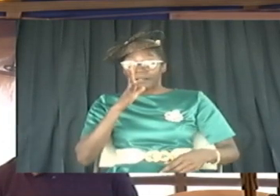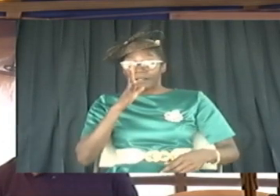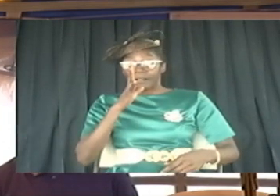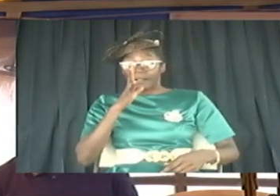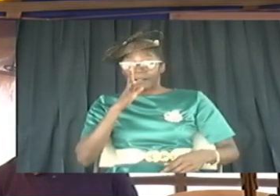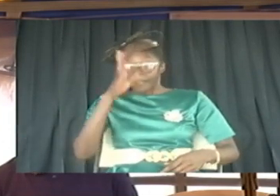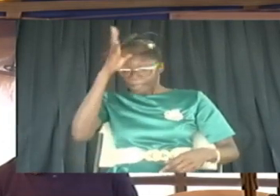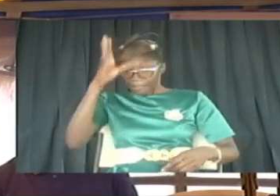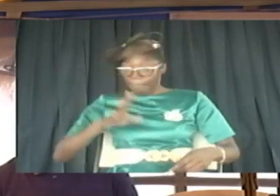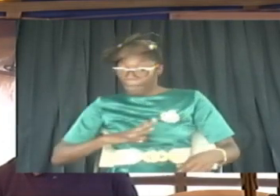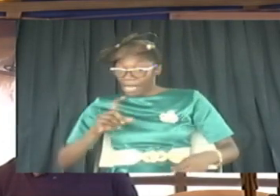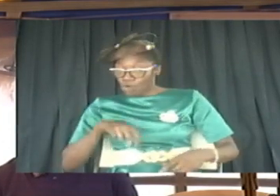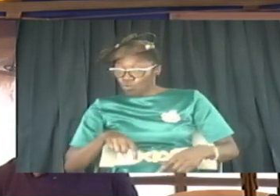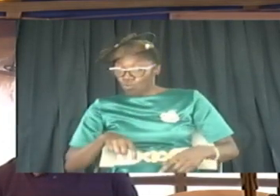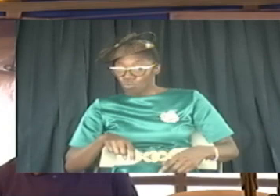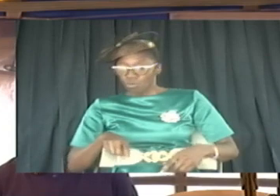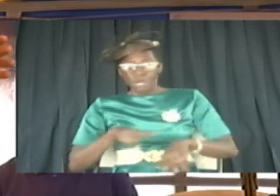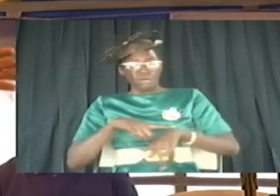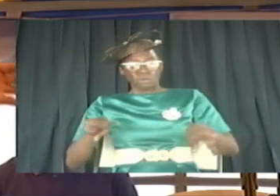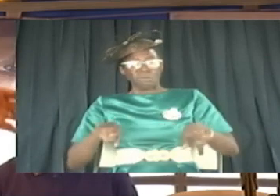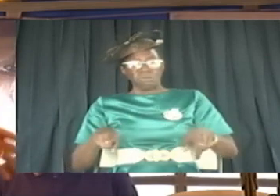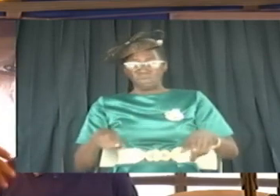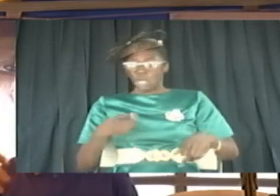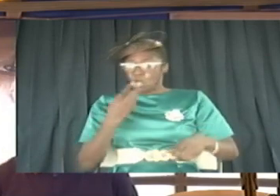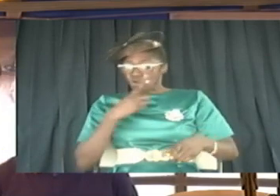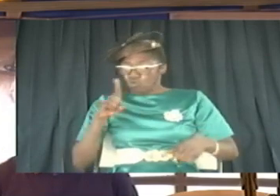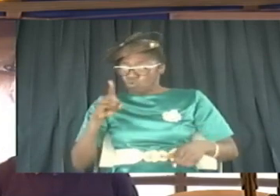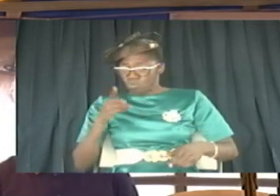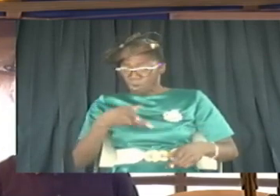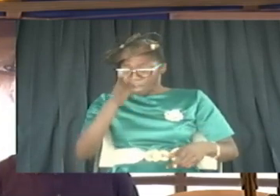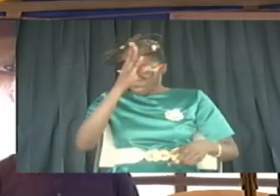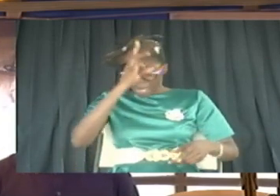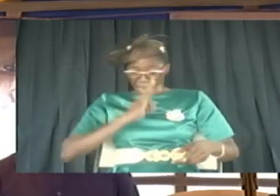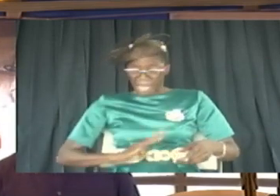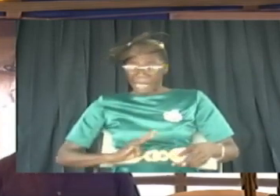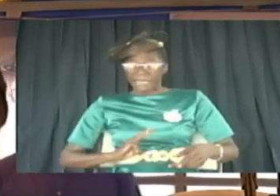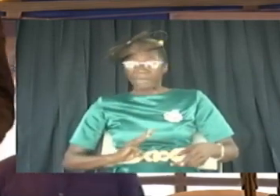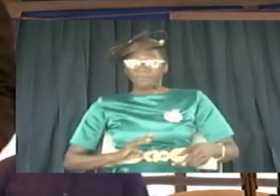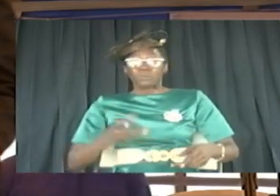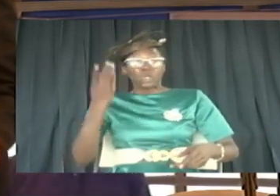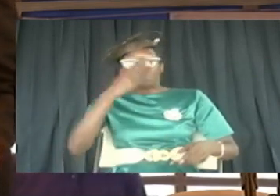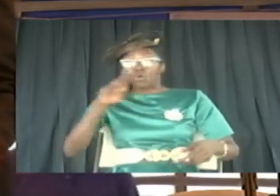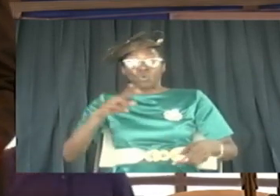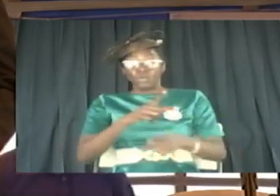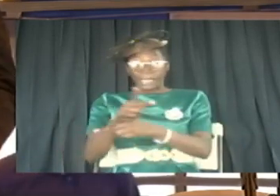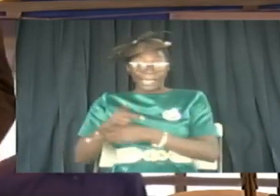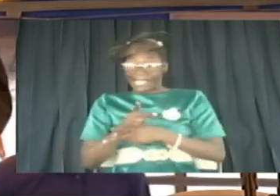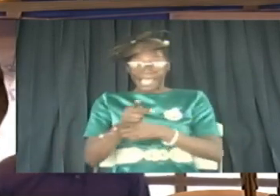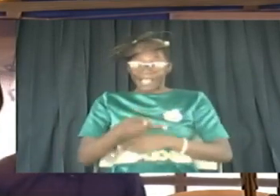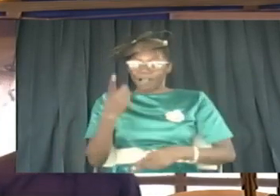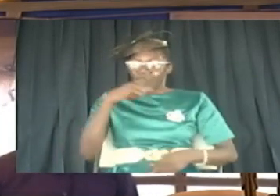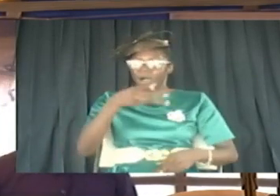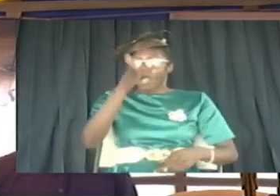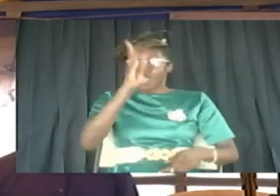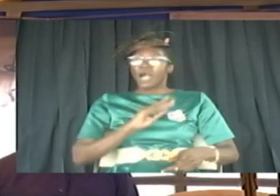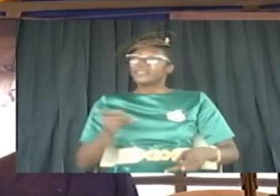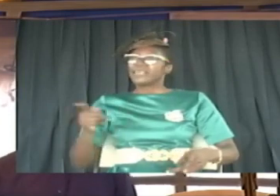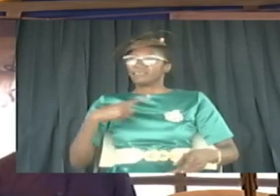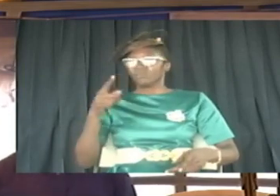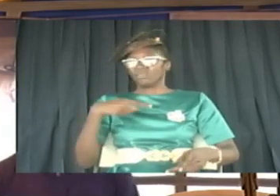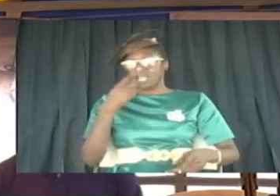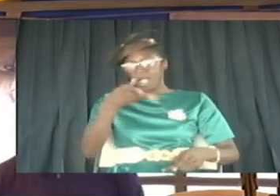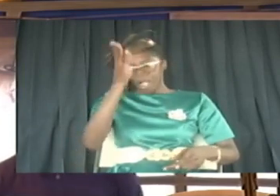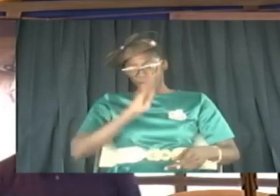to give him the things that he gives to others. There are some folks that say God is God and he loves